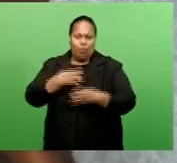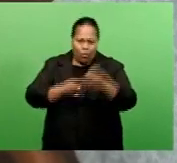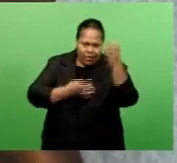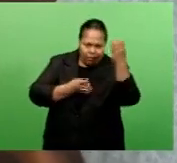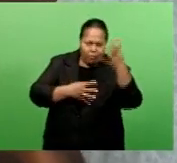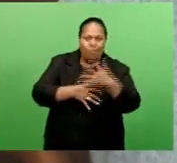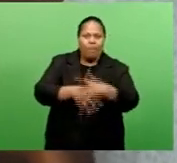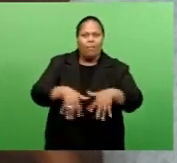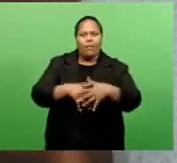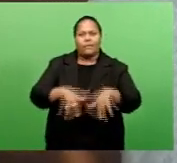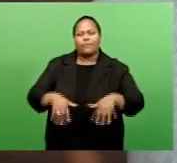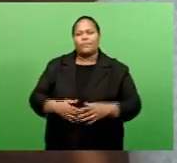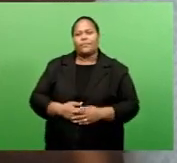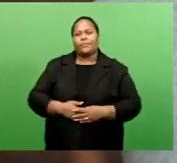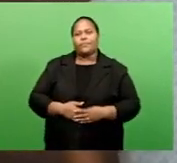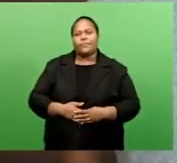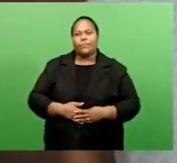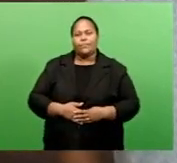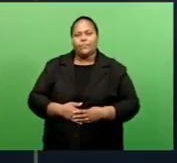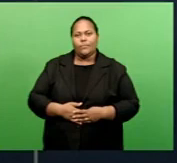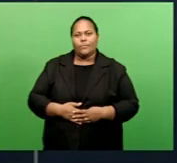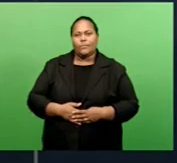for your time.